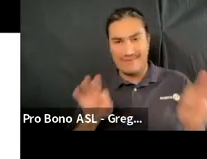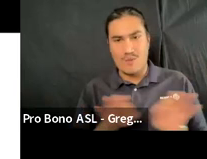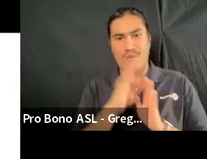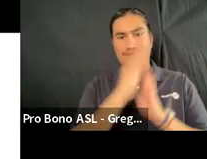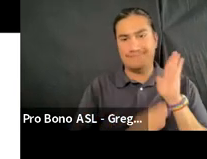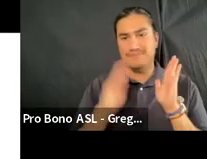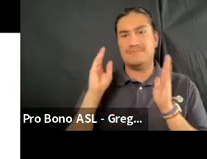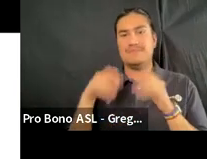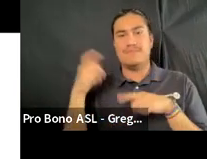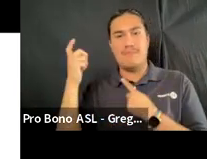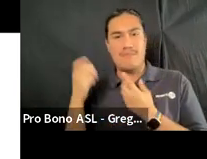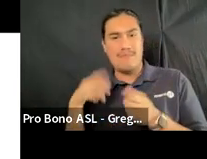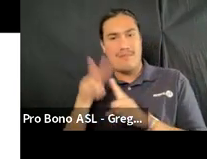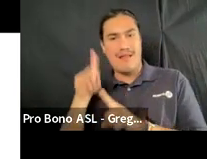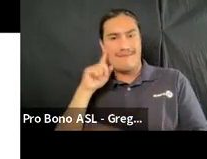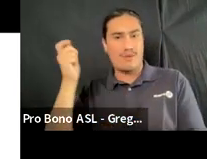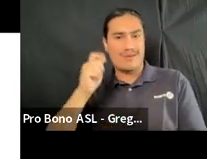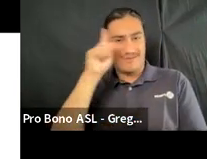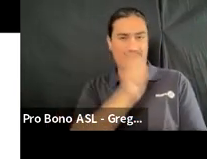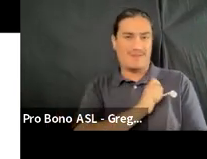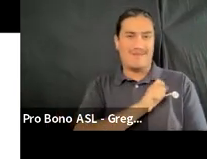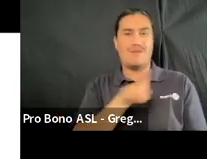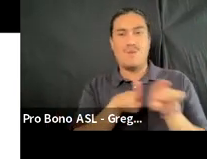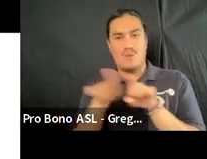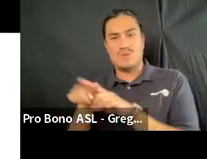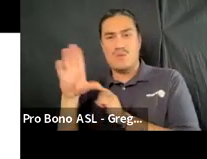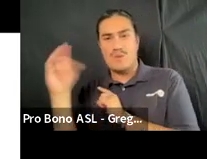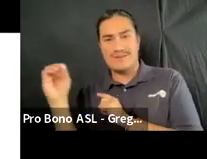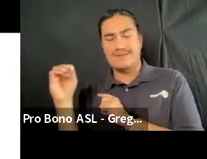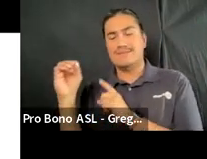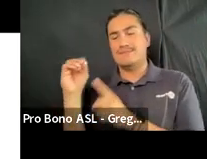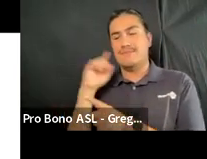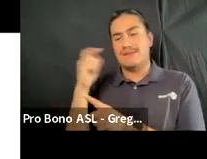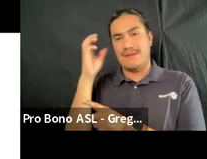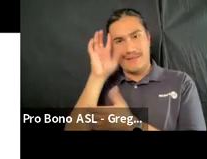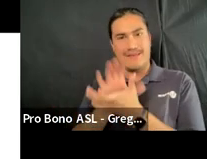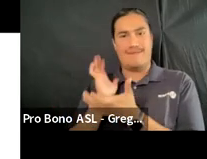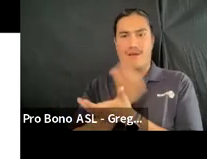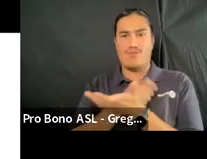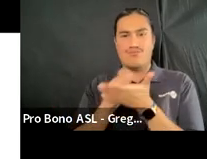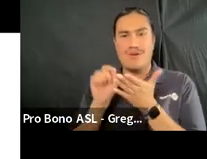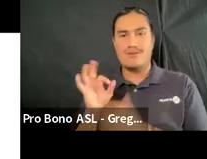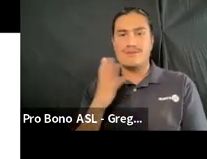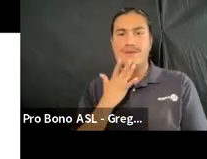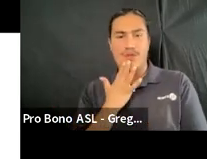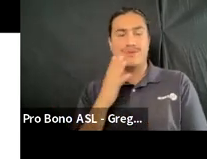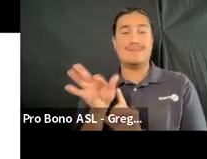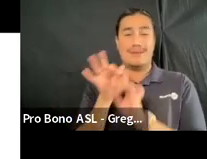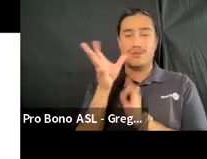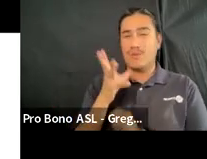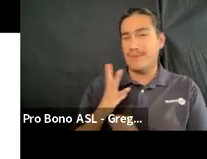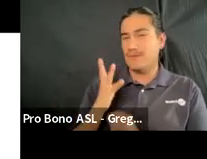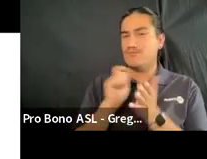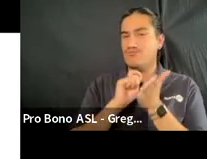grants for myself, but also for the organization, because I really, really believe in our writers of color, especially women writers of